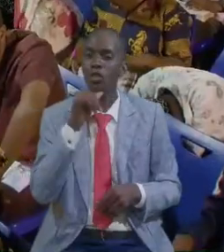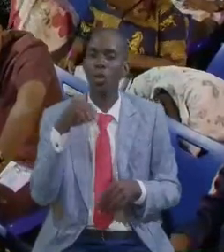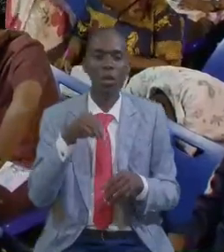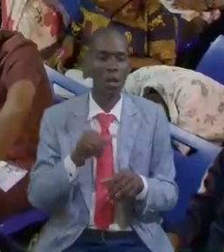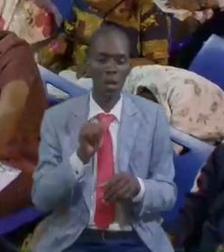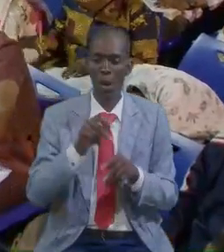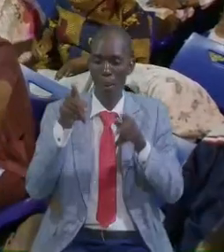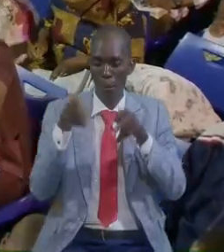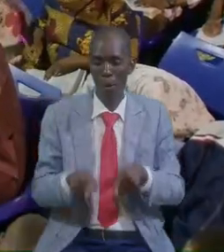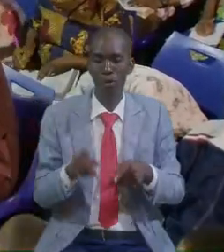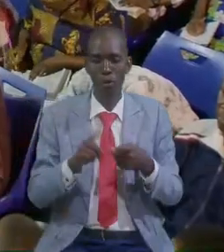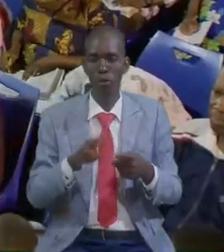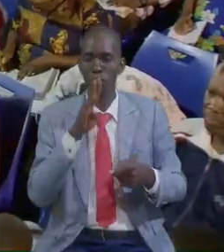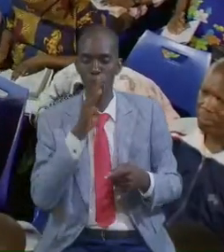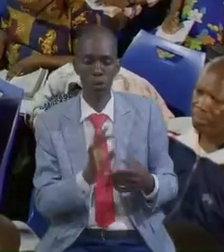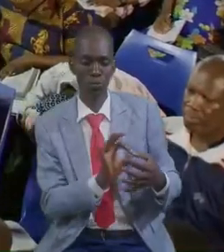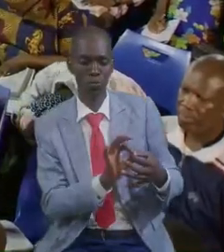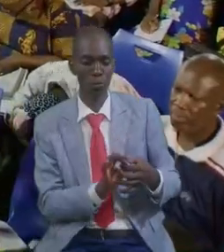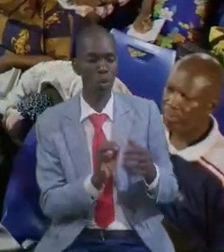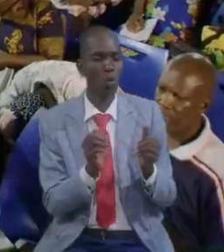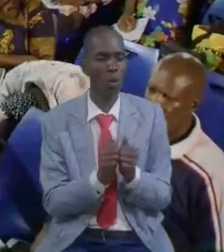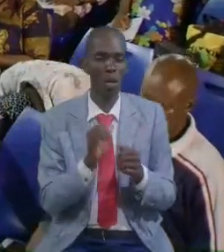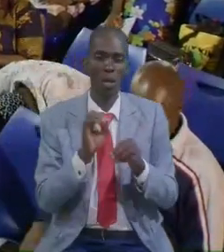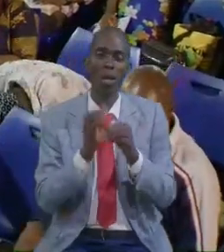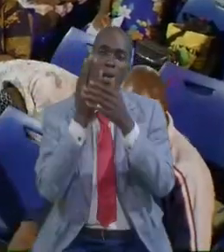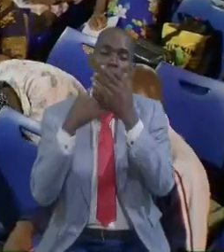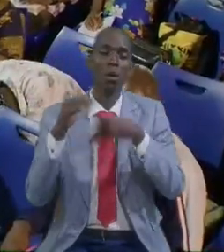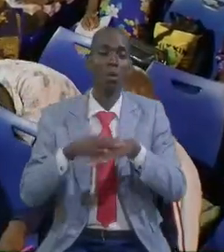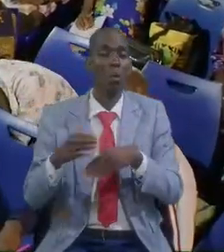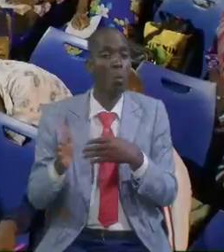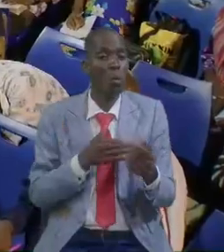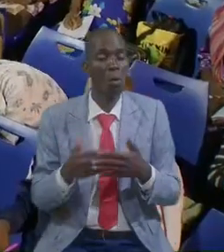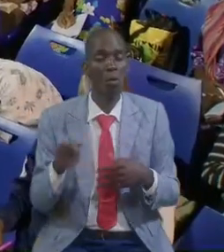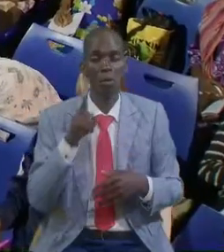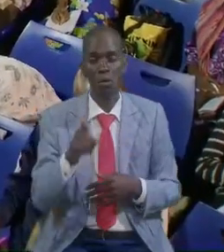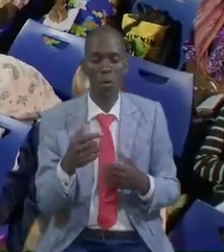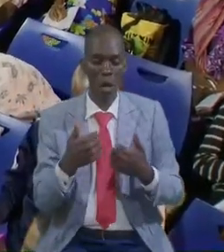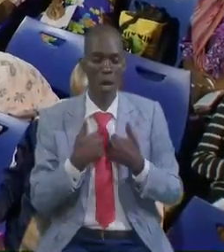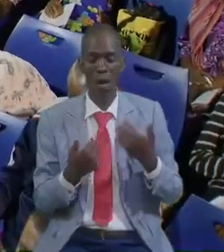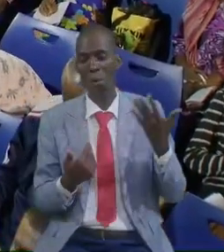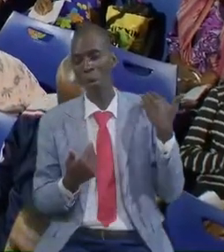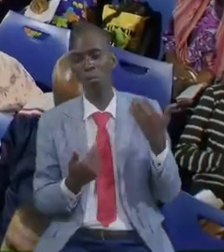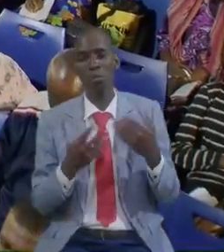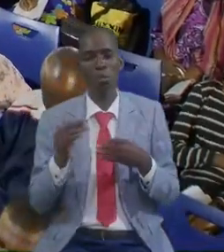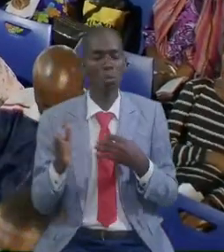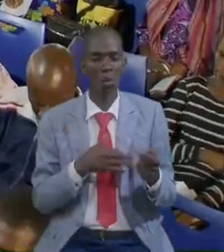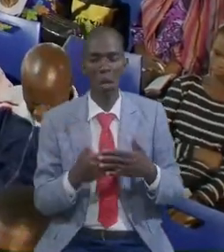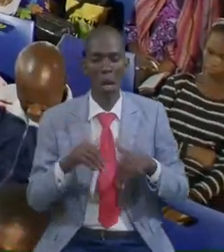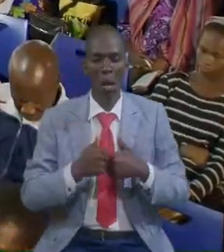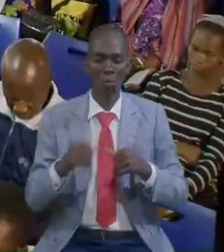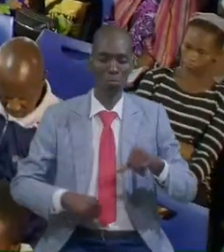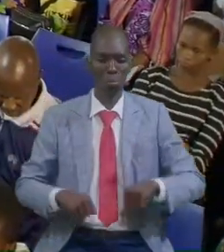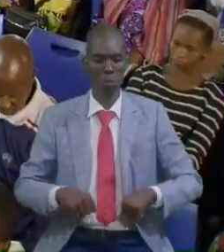to be reckoned with in heaven. Whatever you are, however you brag, this is who